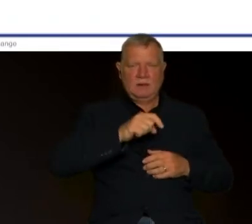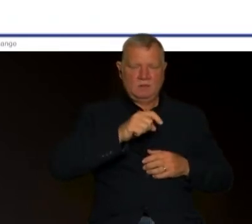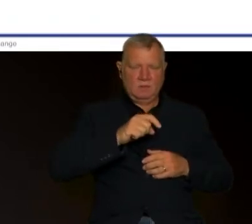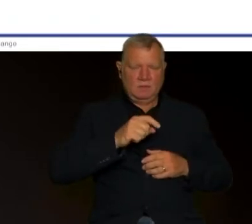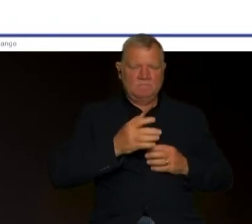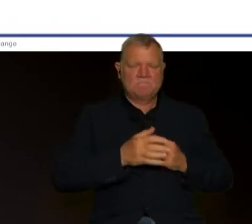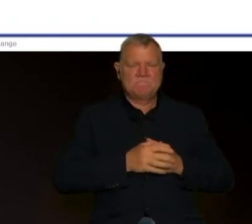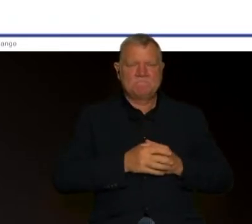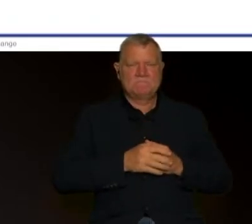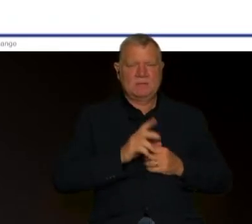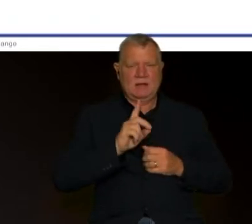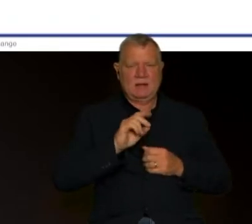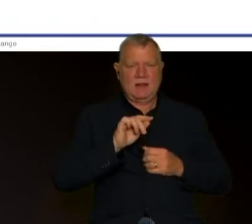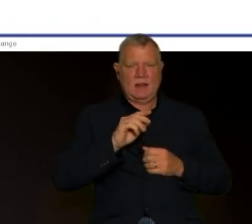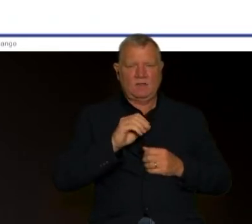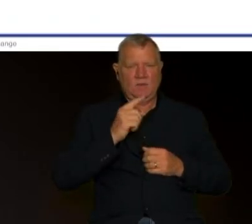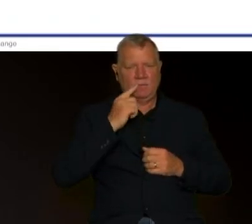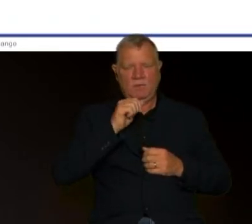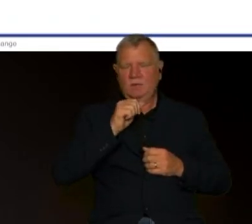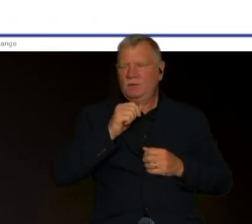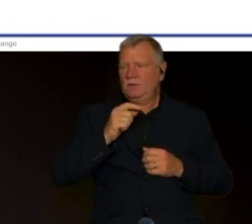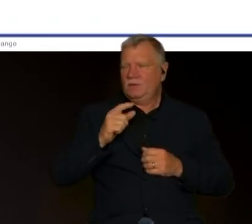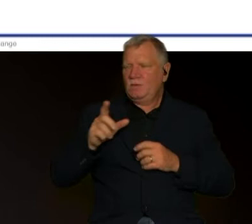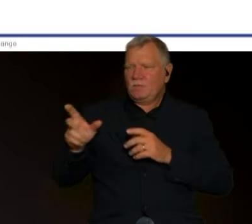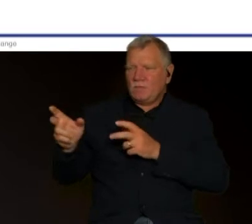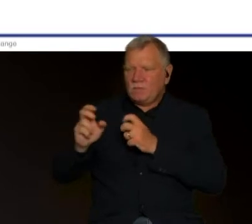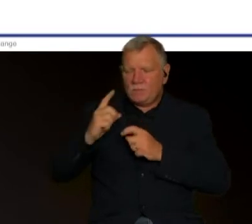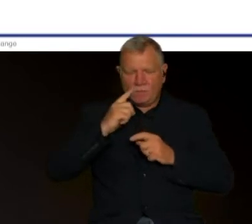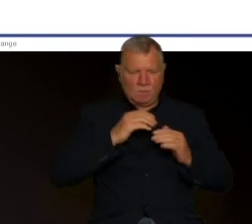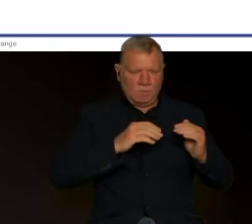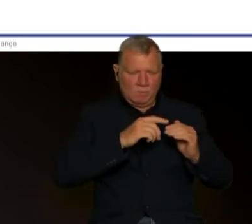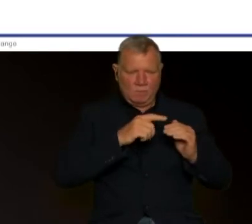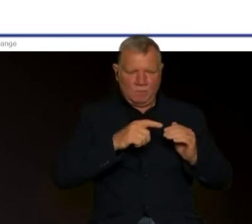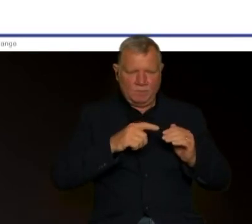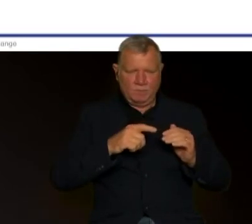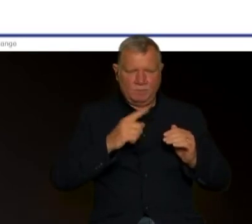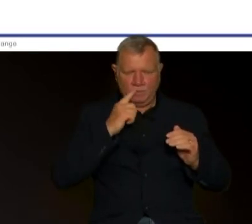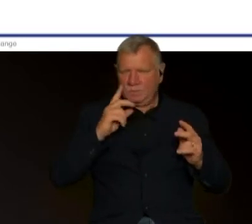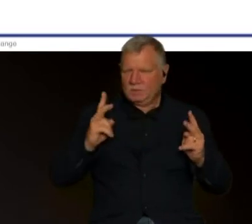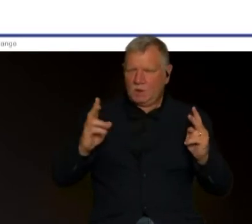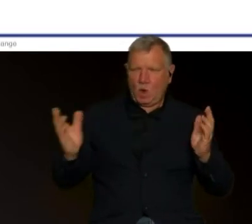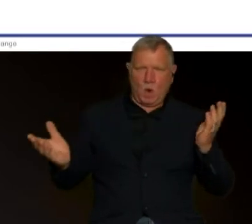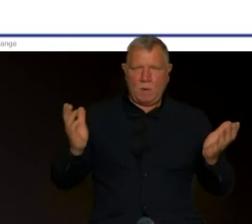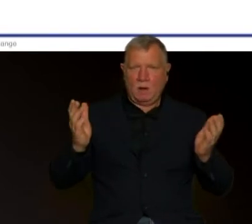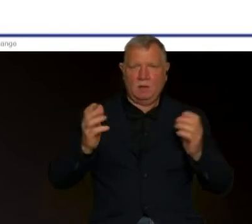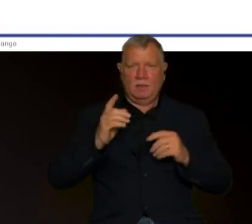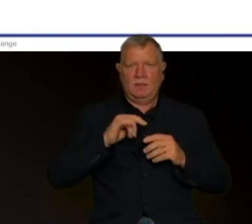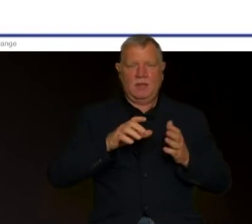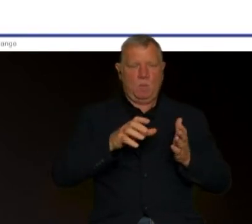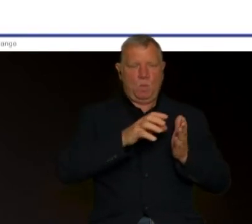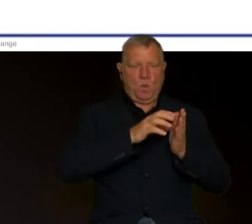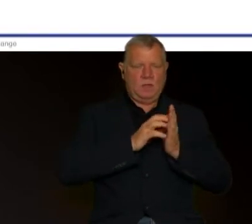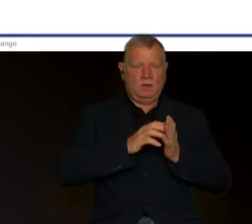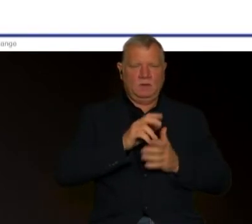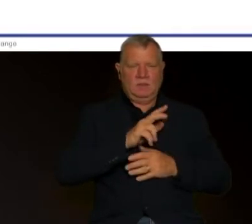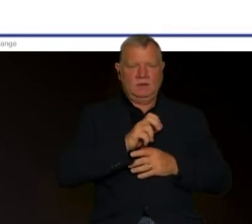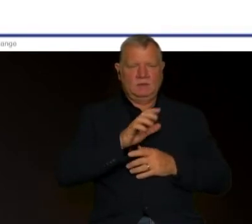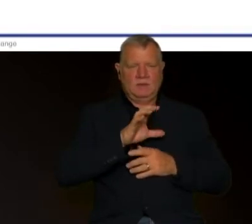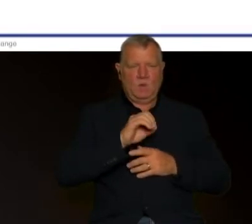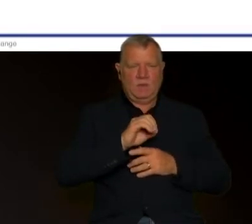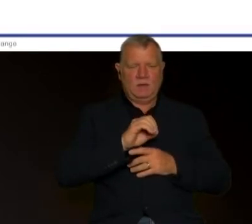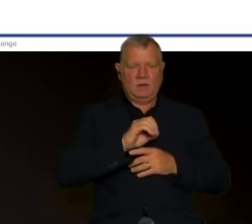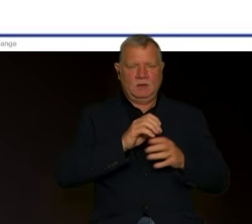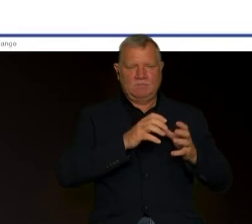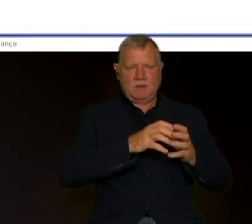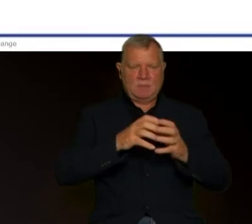need data, market data, so that we can use this as a basis to build the scales. So